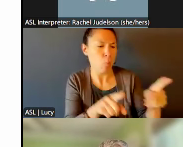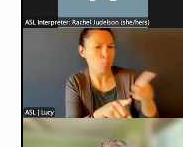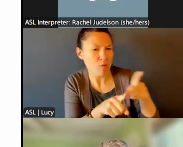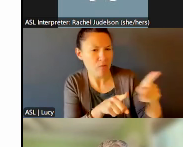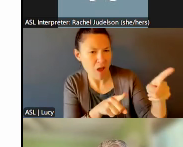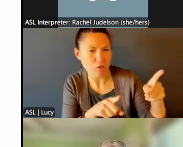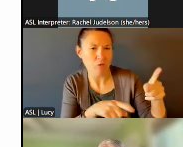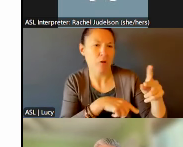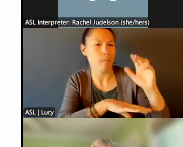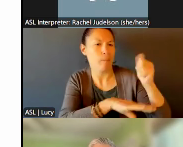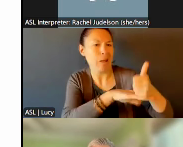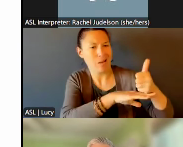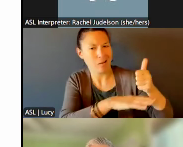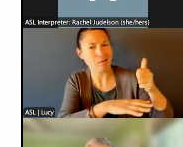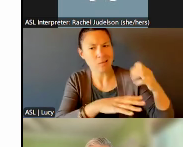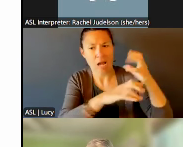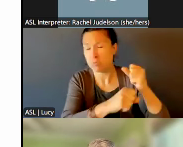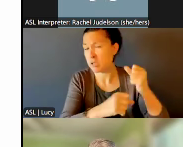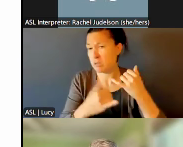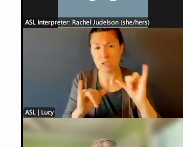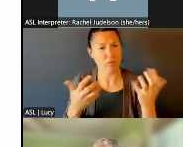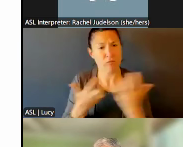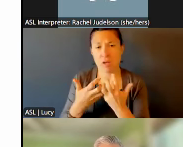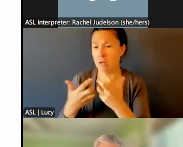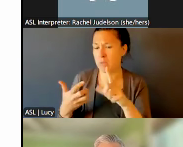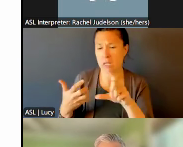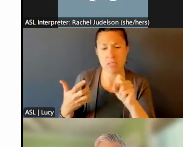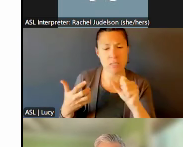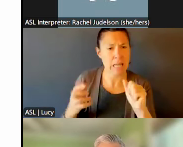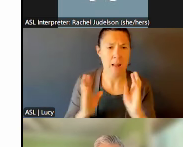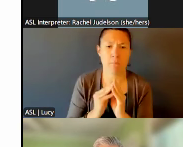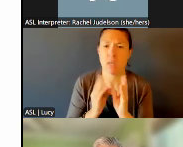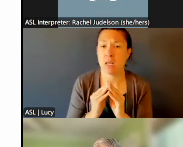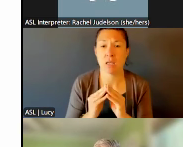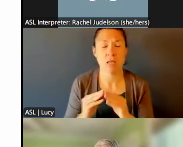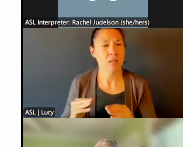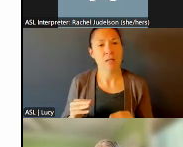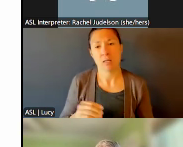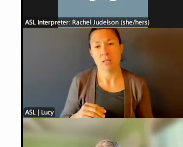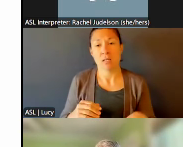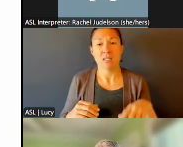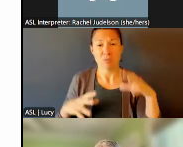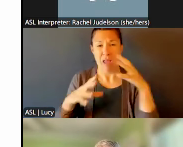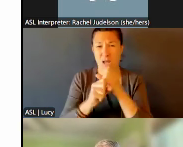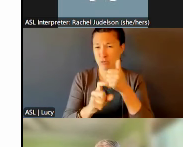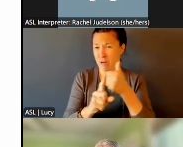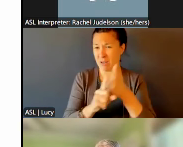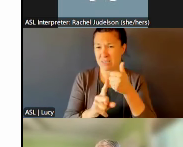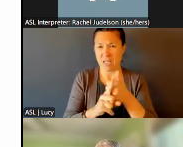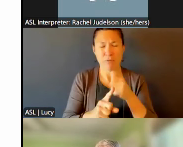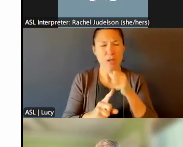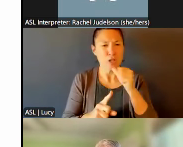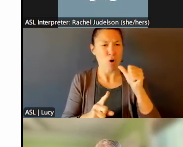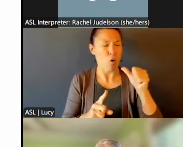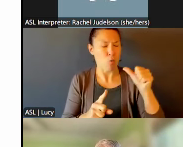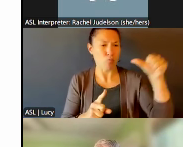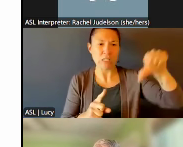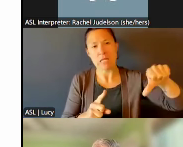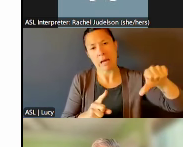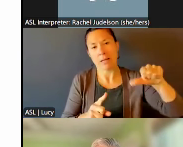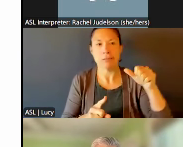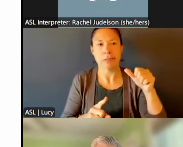LSA. So we'd like to emphasize the point that you don't reject an abstract just because it's talking about teaching methodology, how to